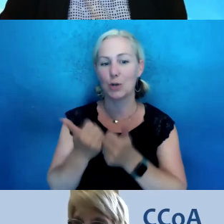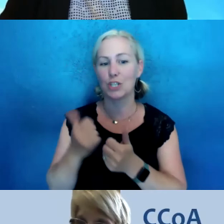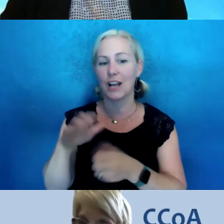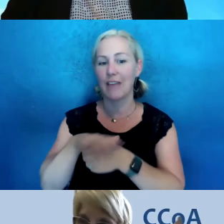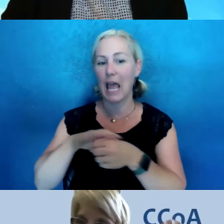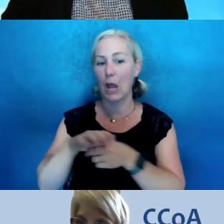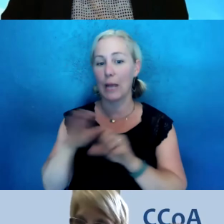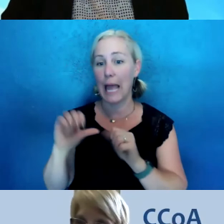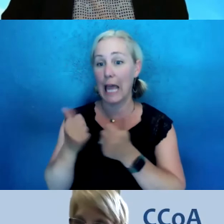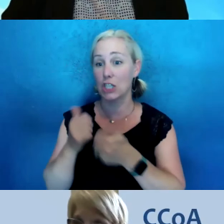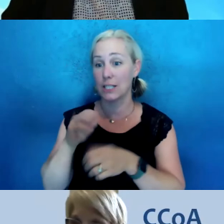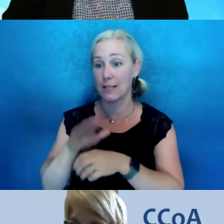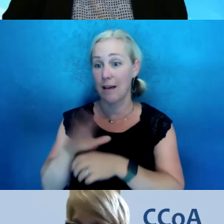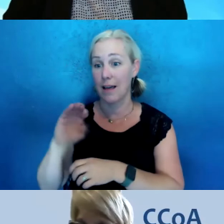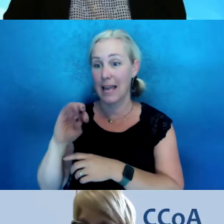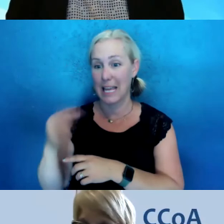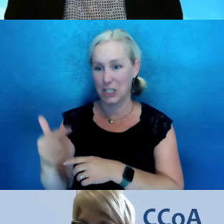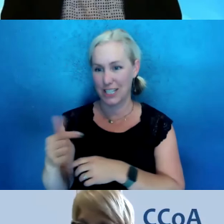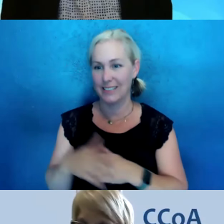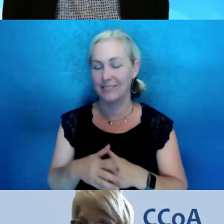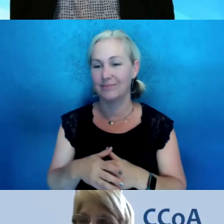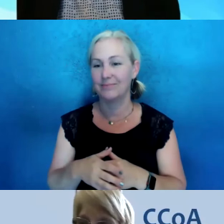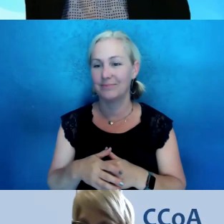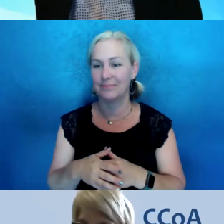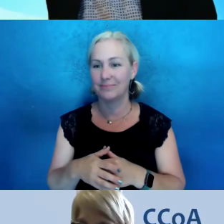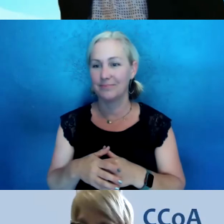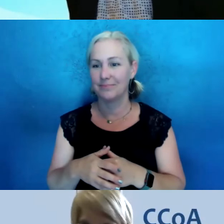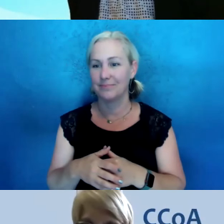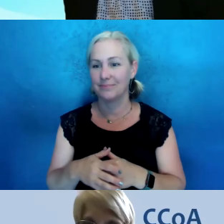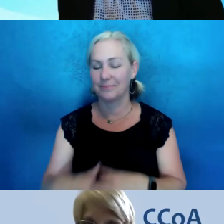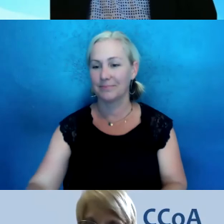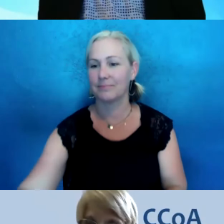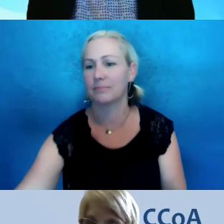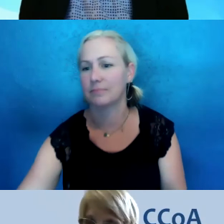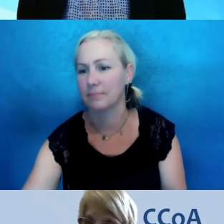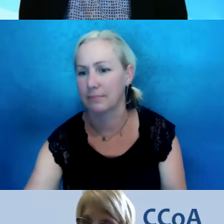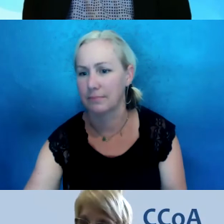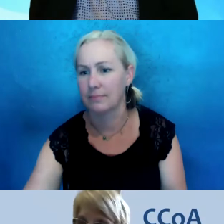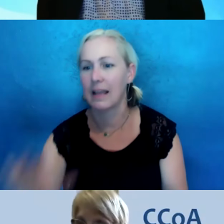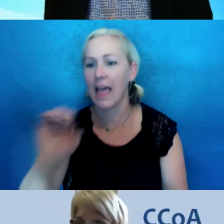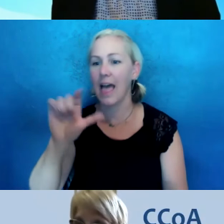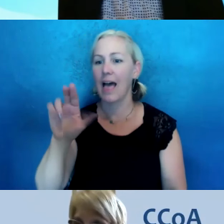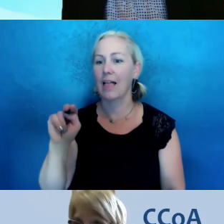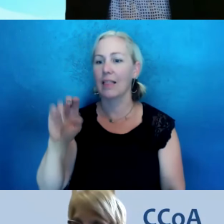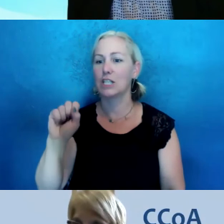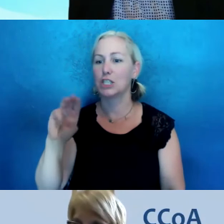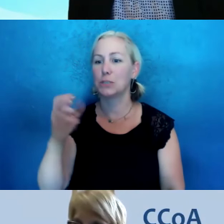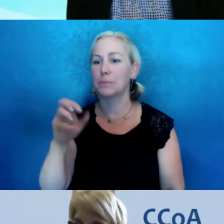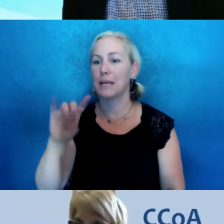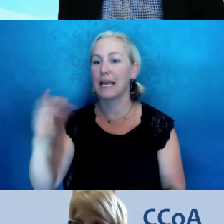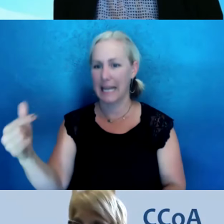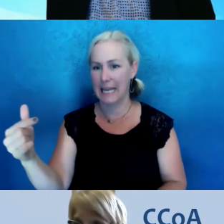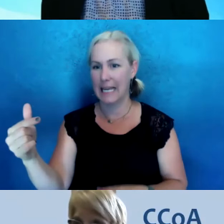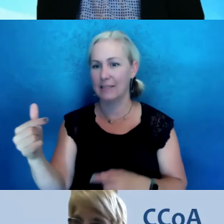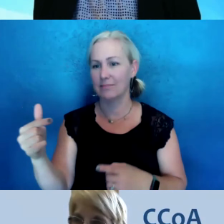is a legend from San Diego, among other things. She currently works at St. Paul Senior Services, a